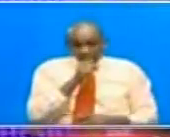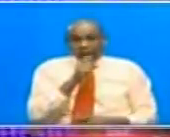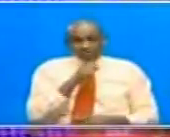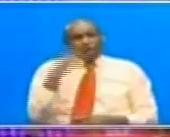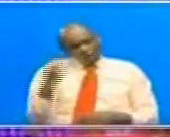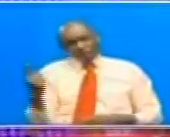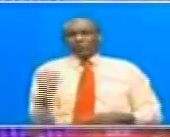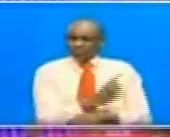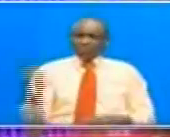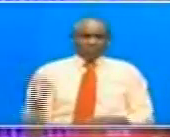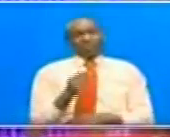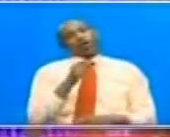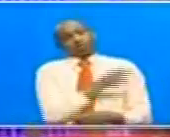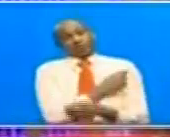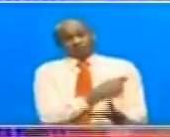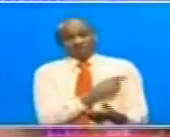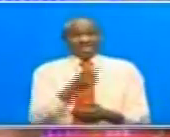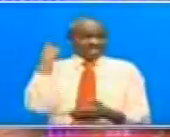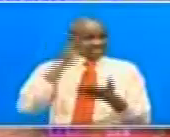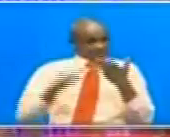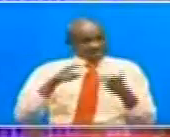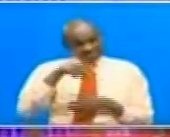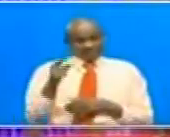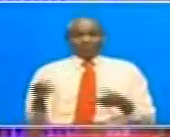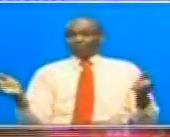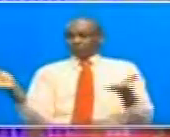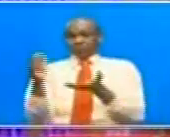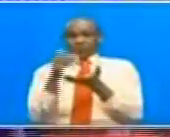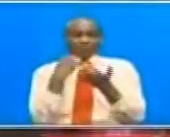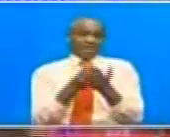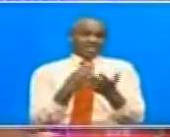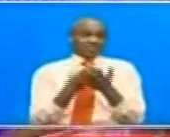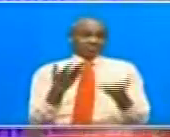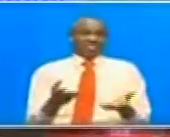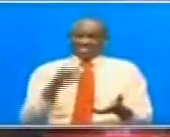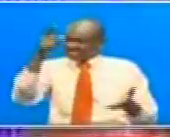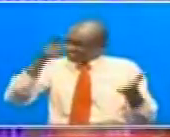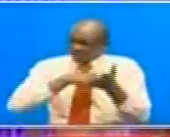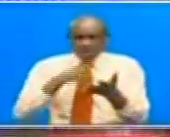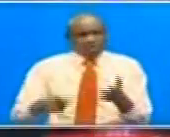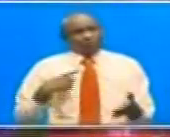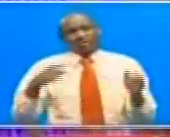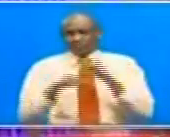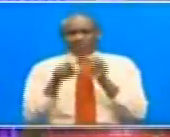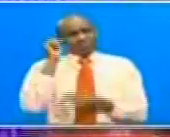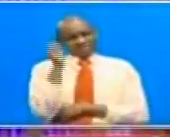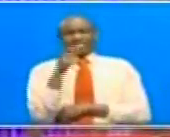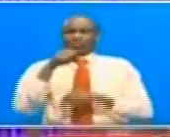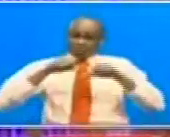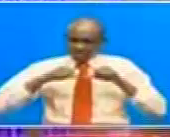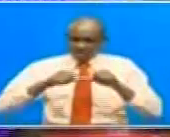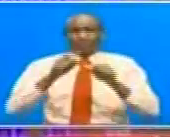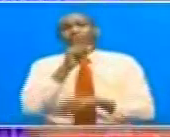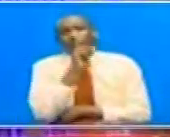hospital, out of asthma. The last week, I think she was fundraising or something like that. And it's very wrong for the deputy president to continue